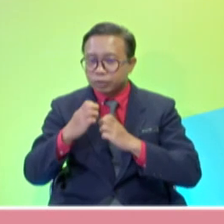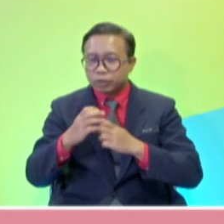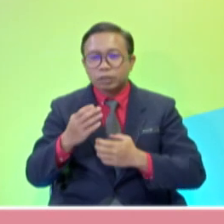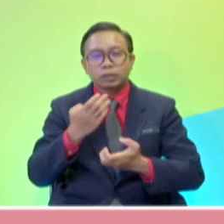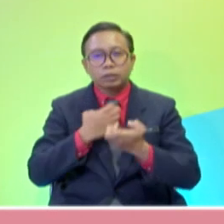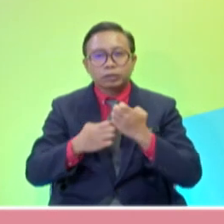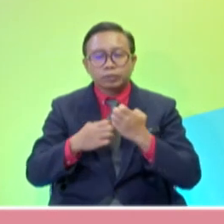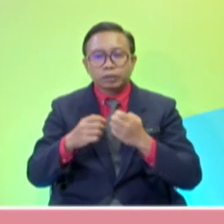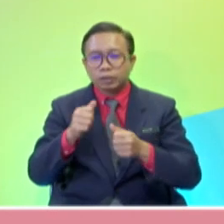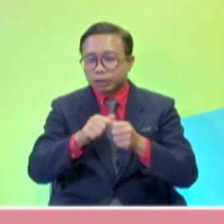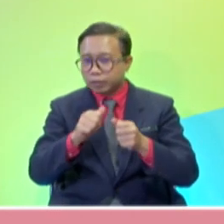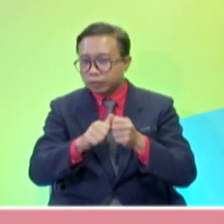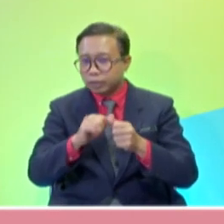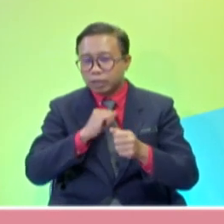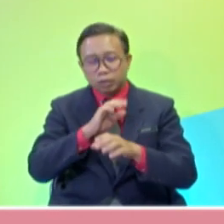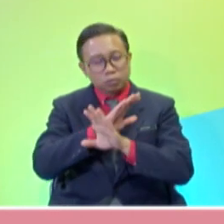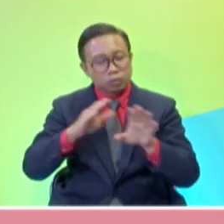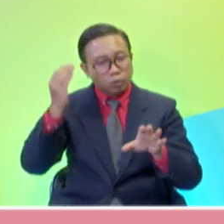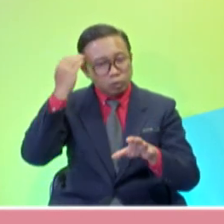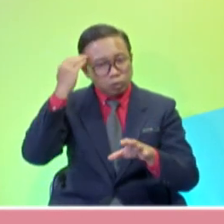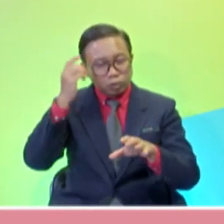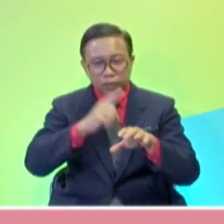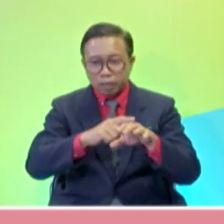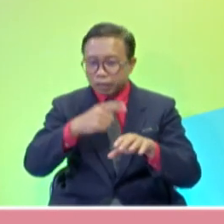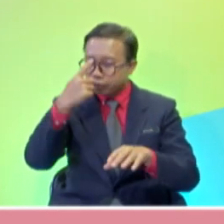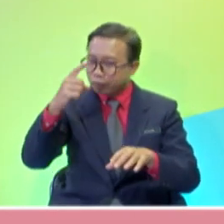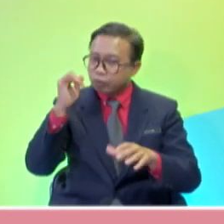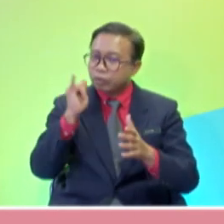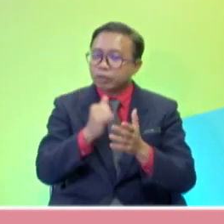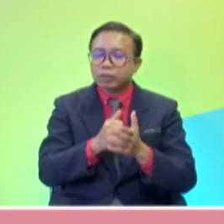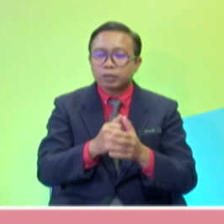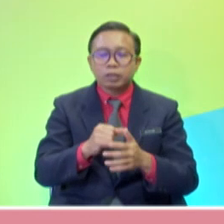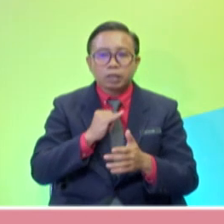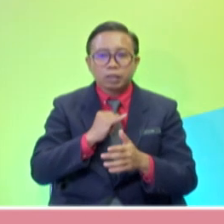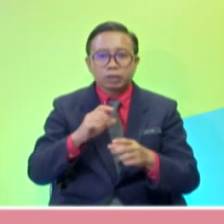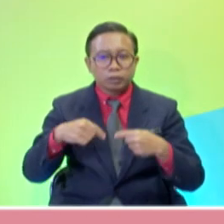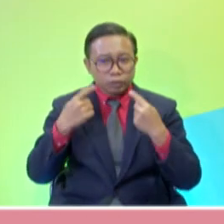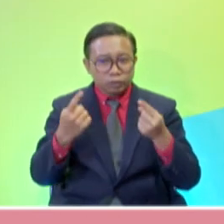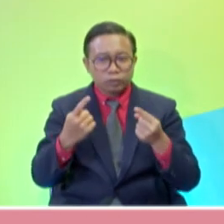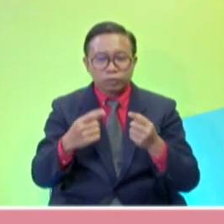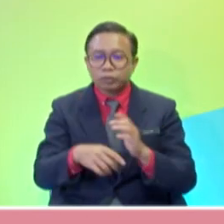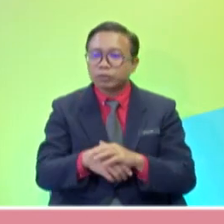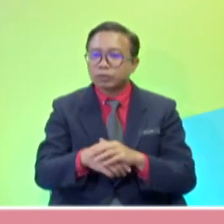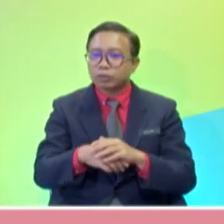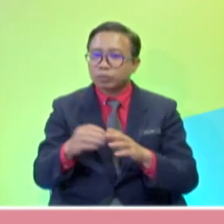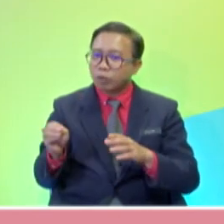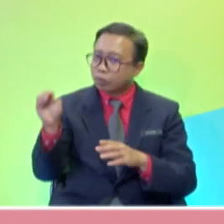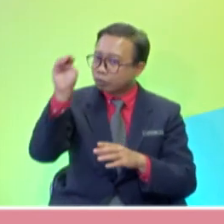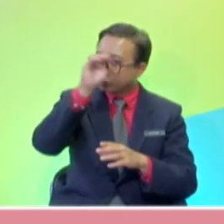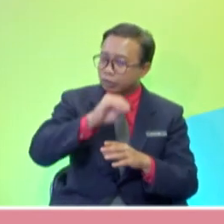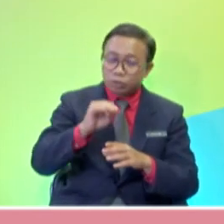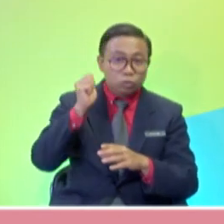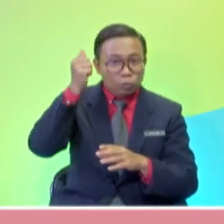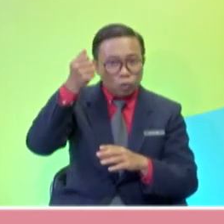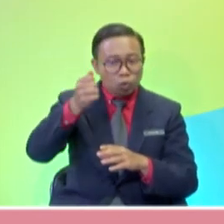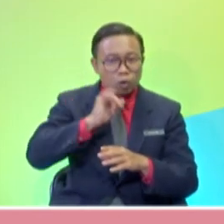experience everything, but I don't know if I have the time for it. I will definitely go to Sugarloaf Mountain tomorrow. That's a place that I